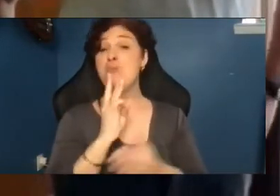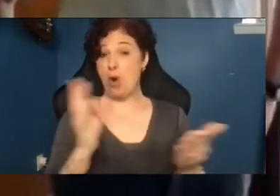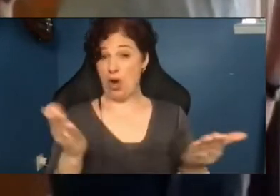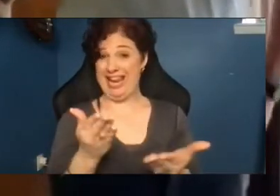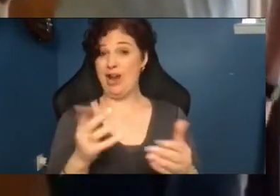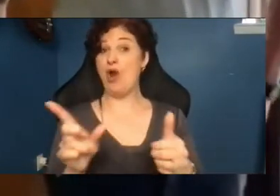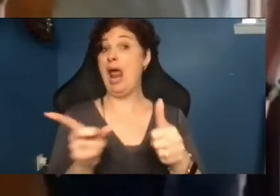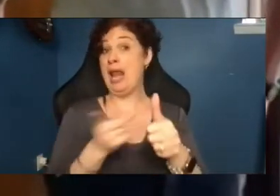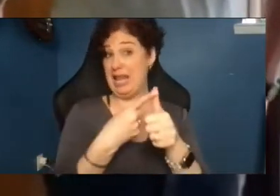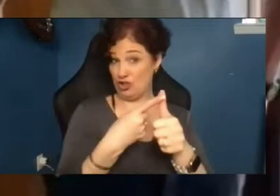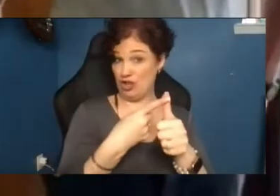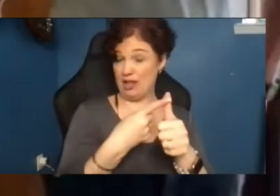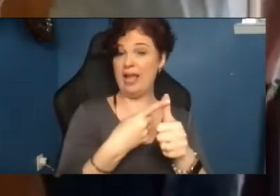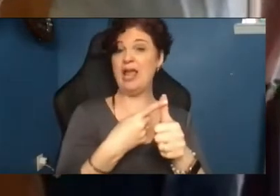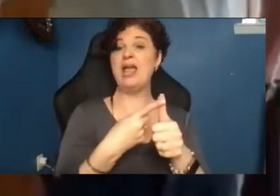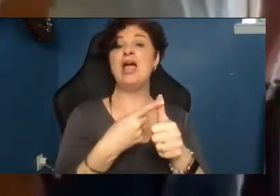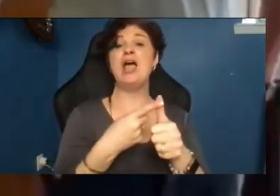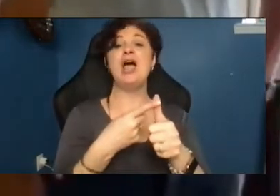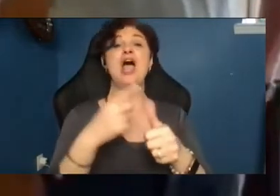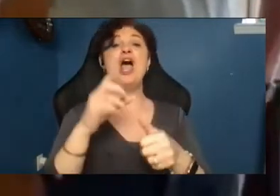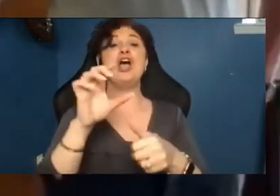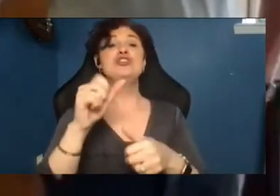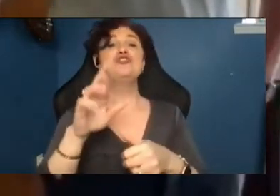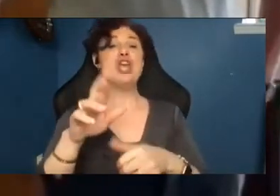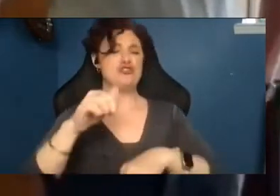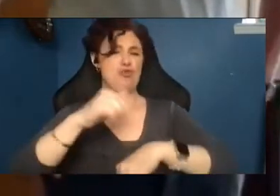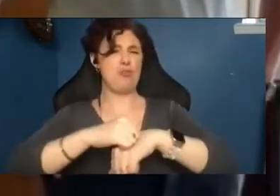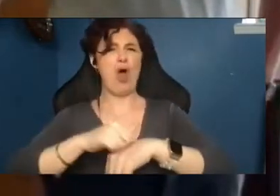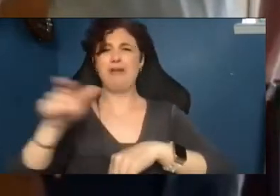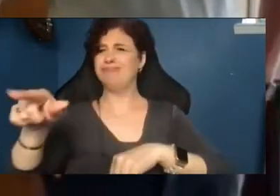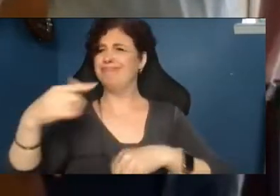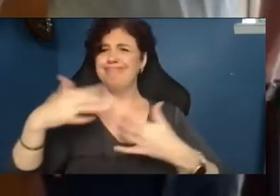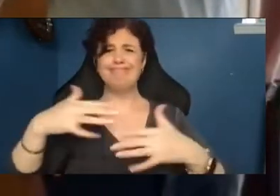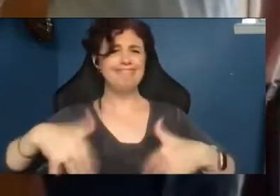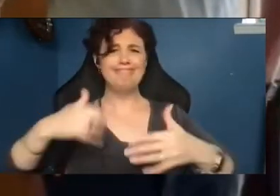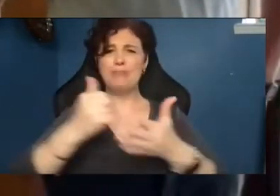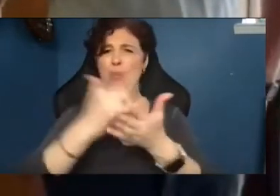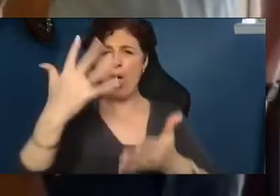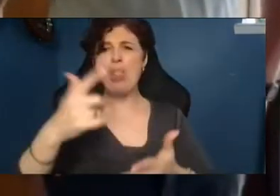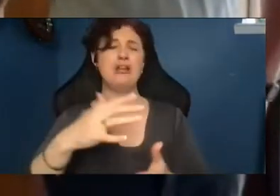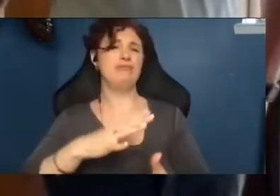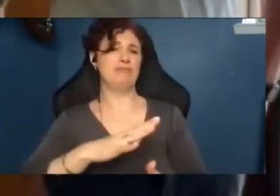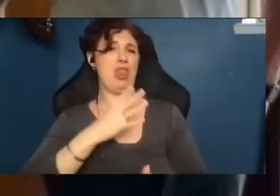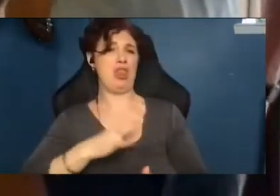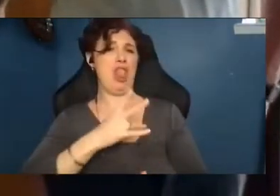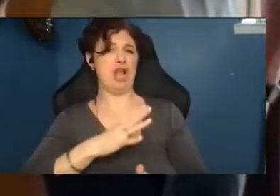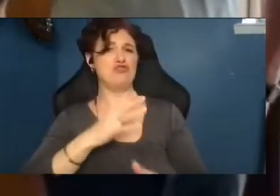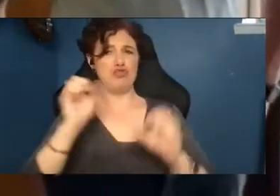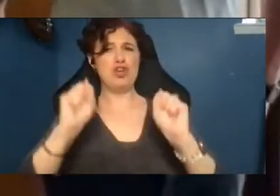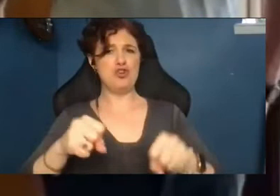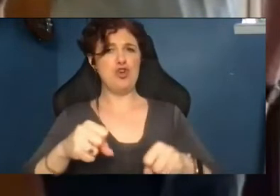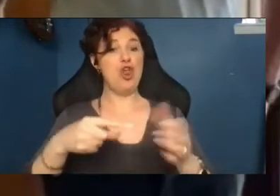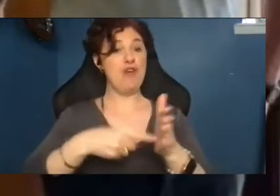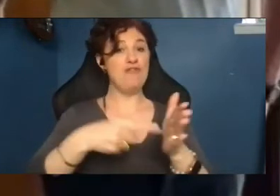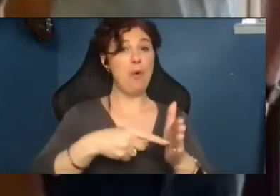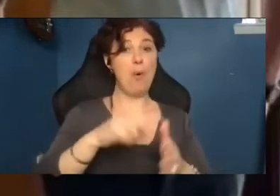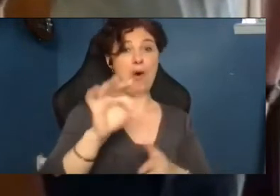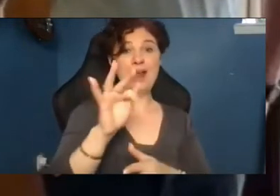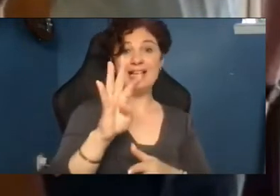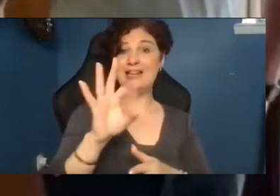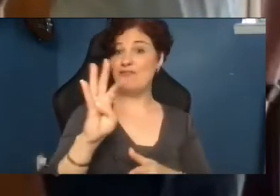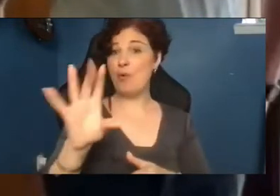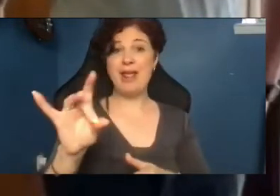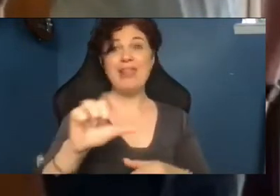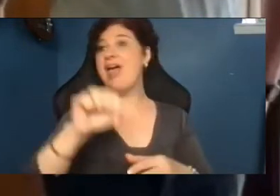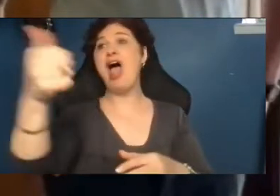here initially. Chester Locke was very wealthy, so he was able to afford some luxuries in 1948 that other homeowners may have not had in